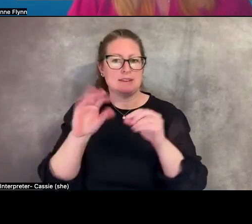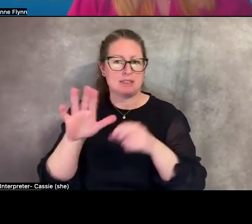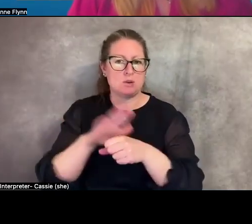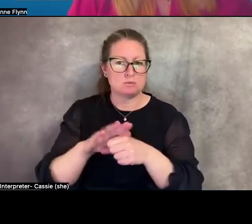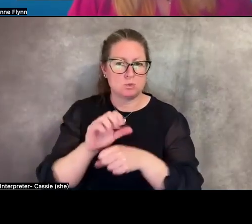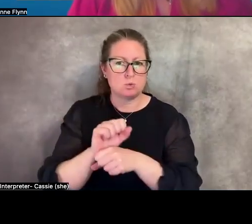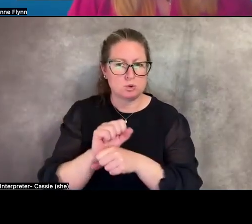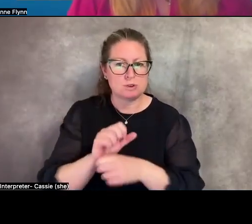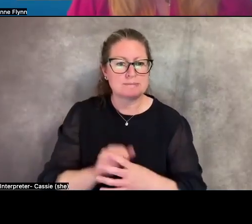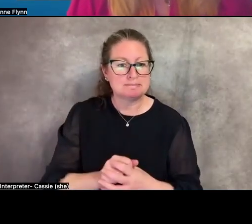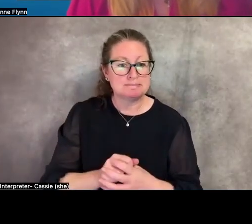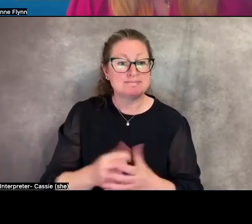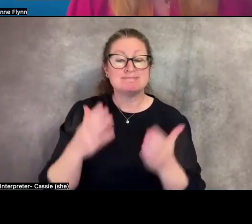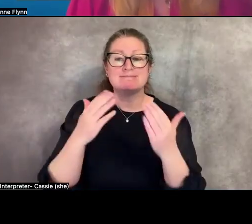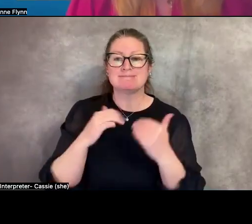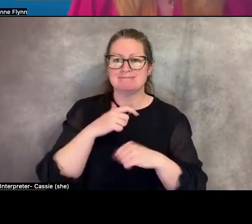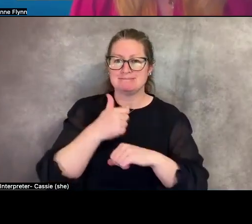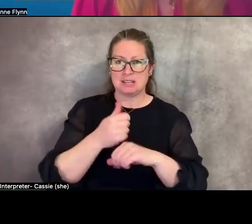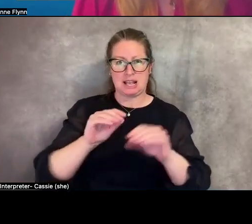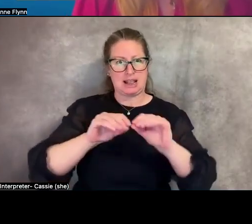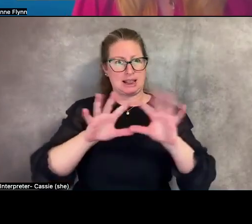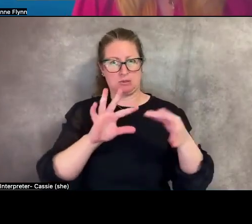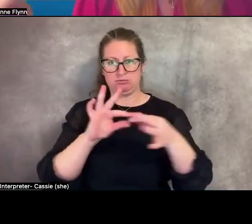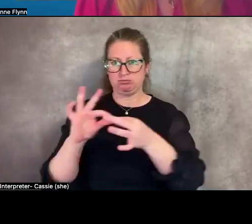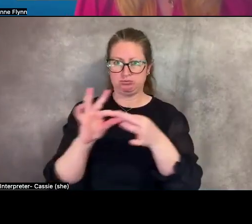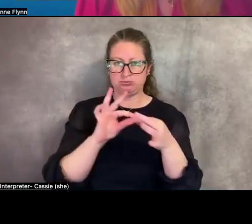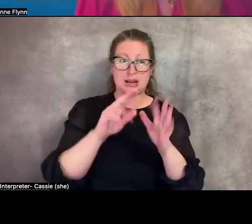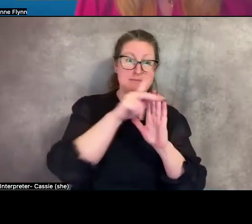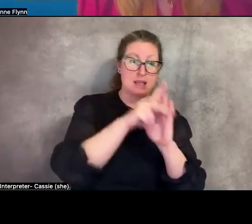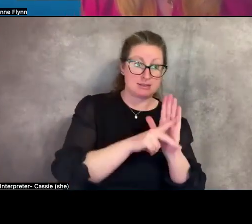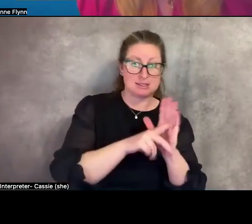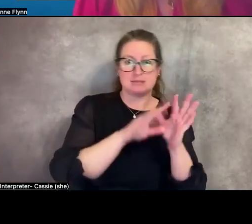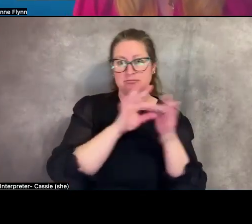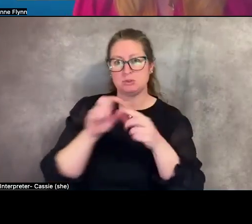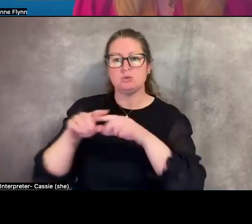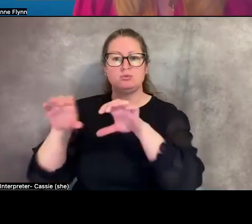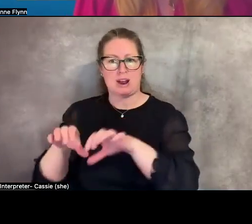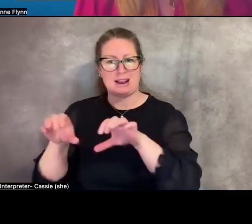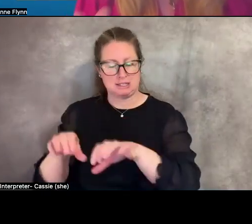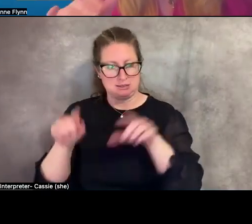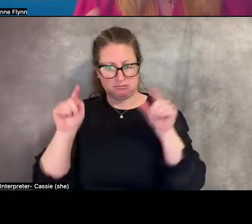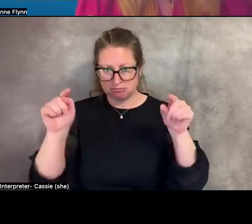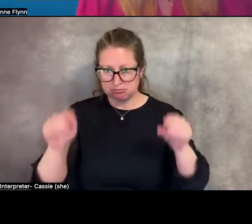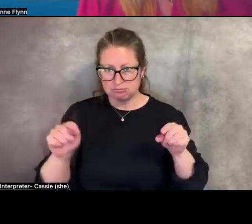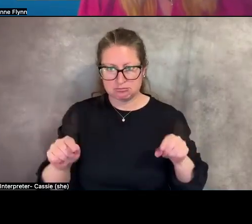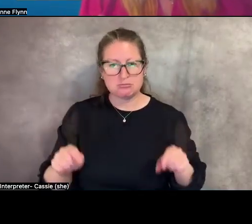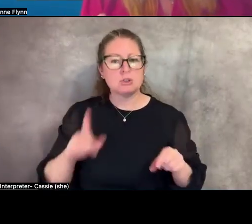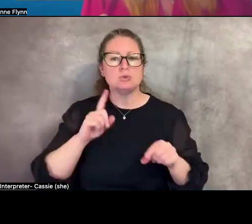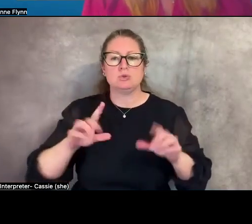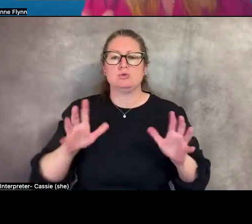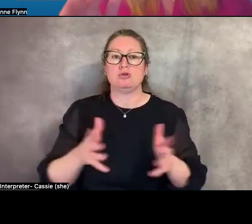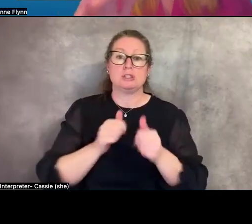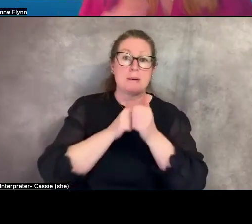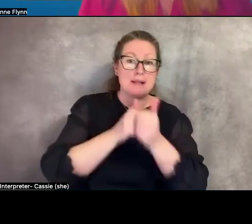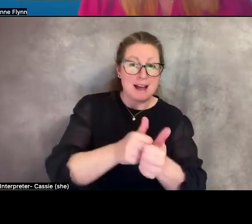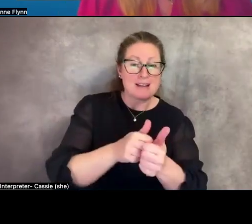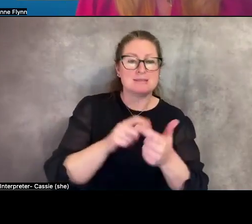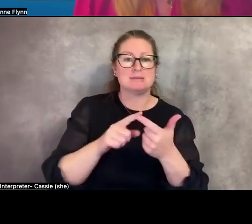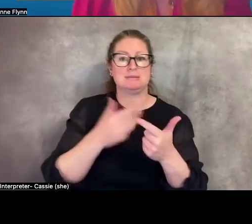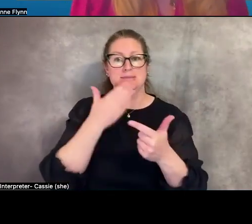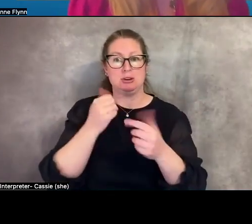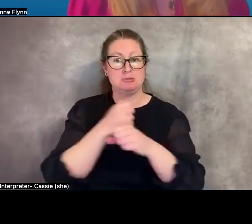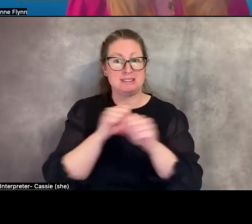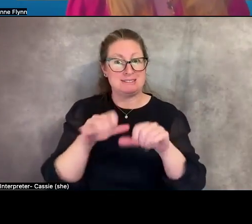also established a clear link between policy and practice to encourage compliance, uphold safety standards, and